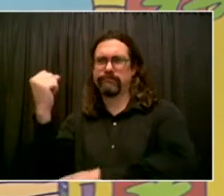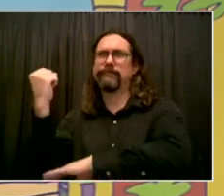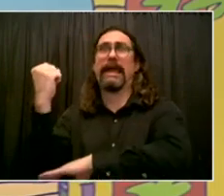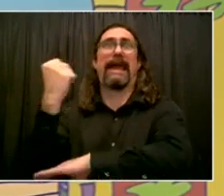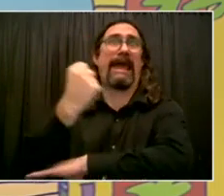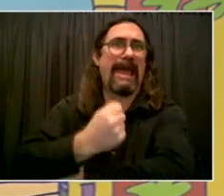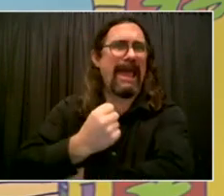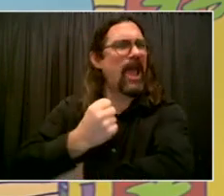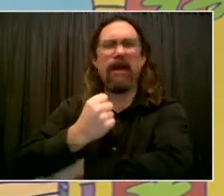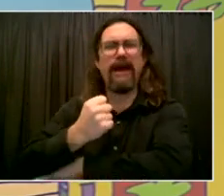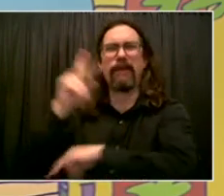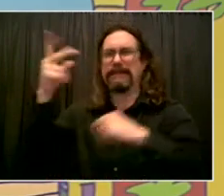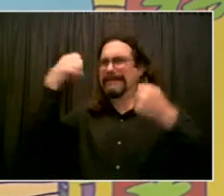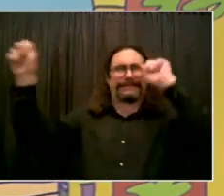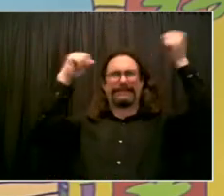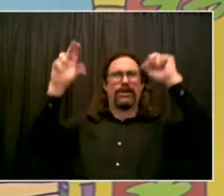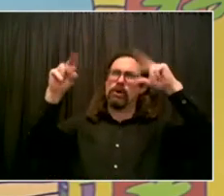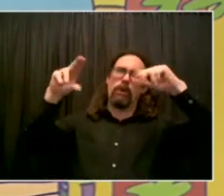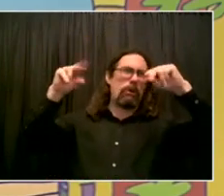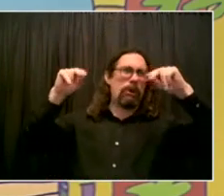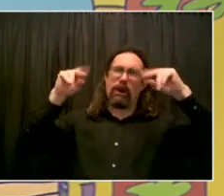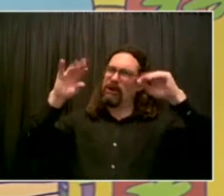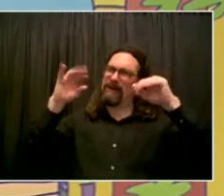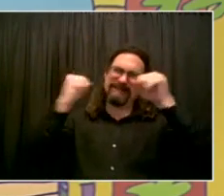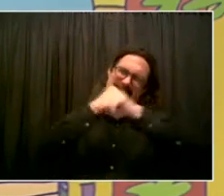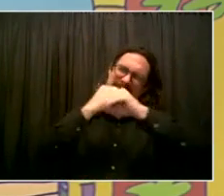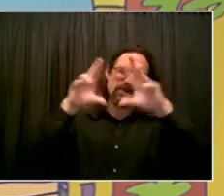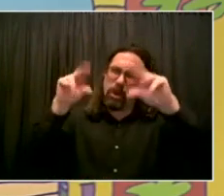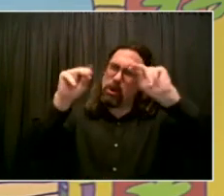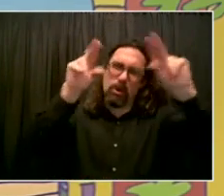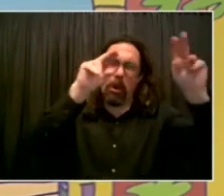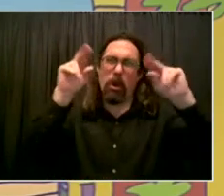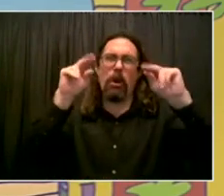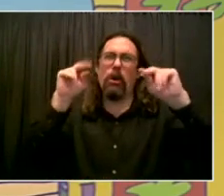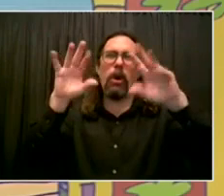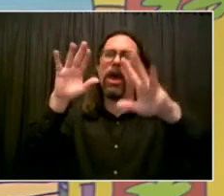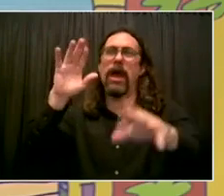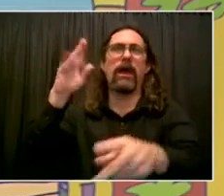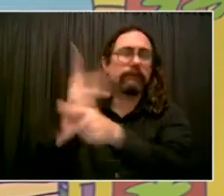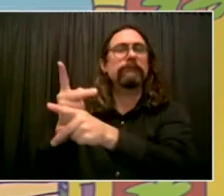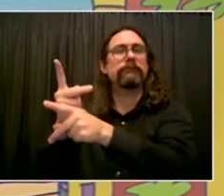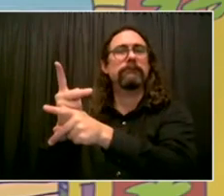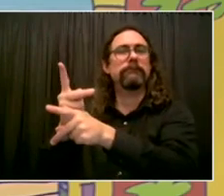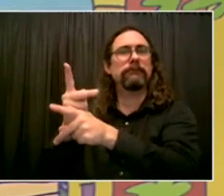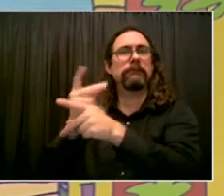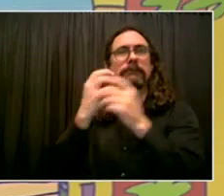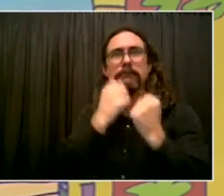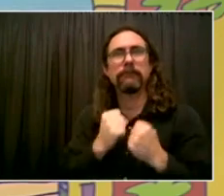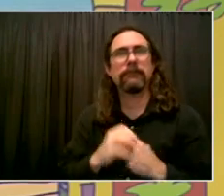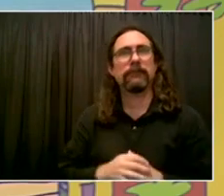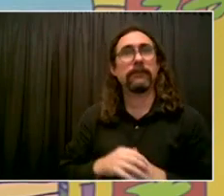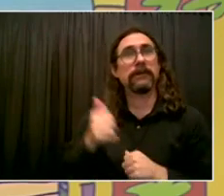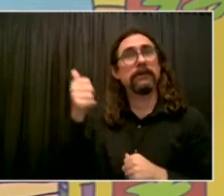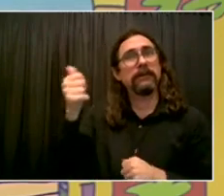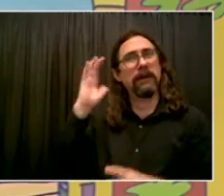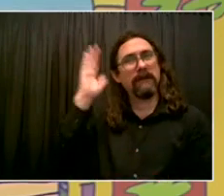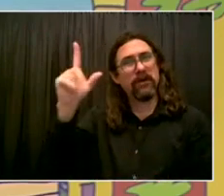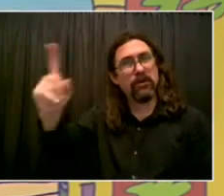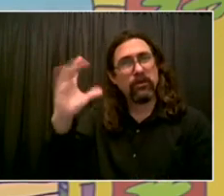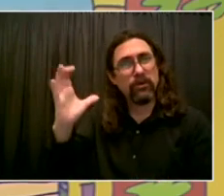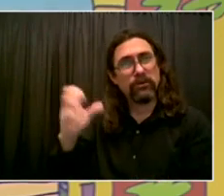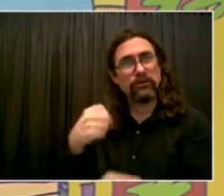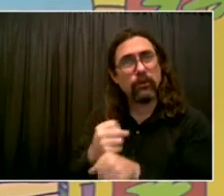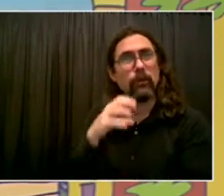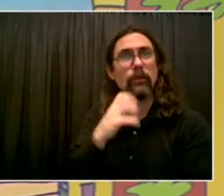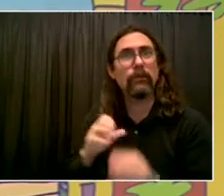ability to come back, our ability to make sure that we keep the things we love. This is an amazing place. If you love the theater, film, if you